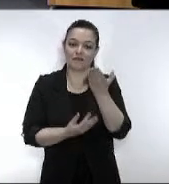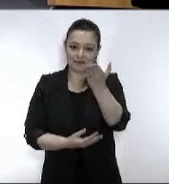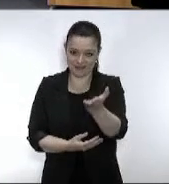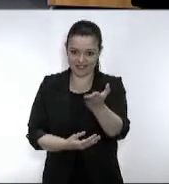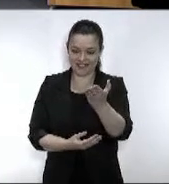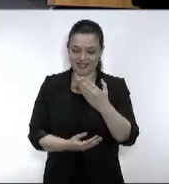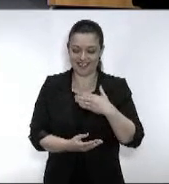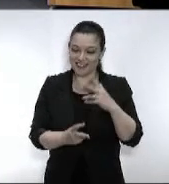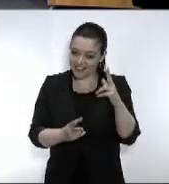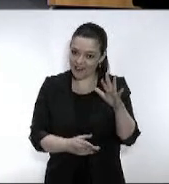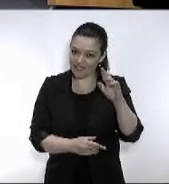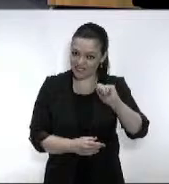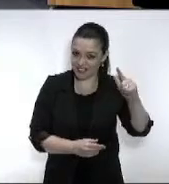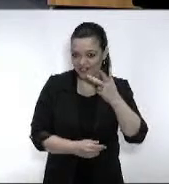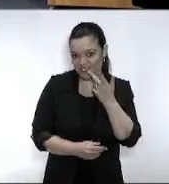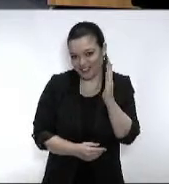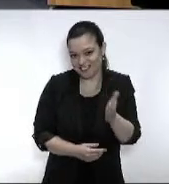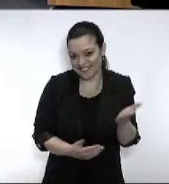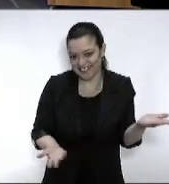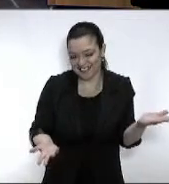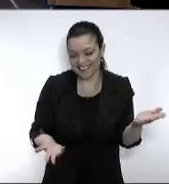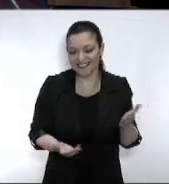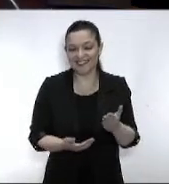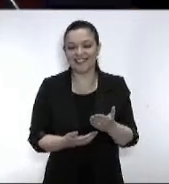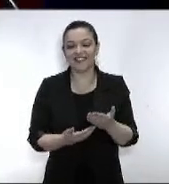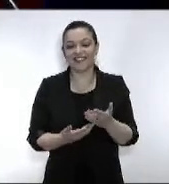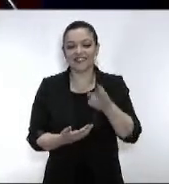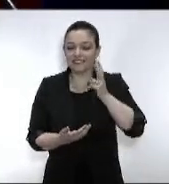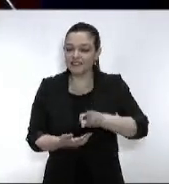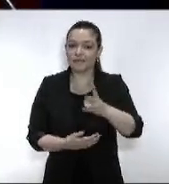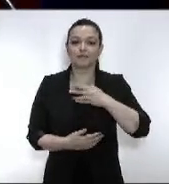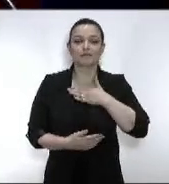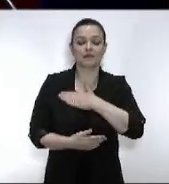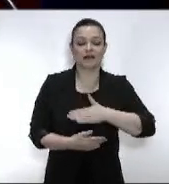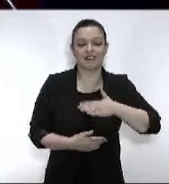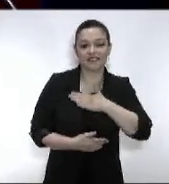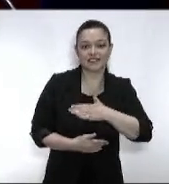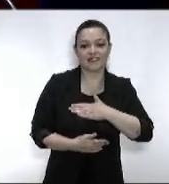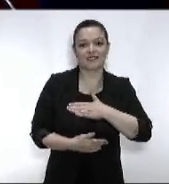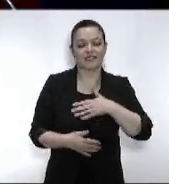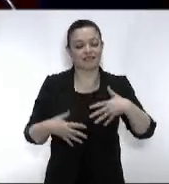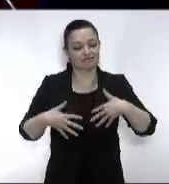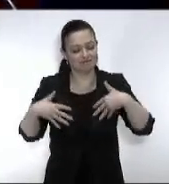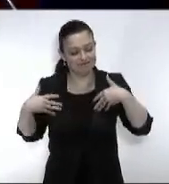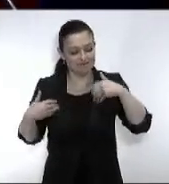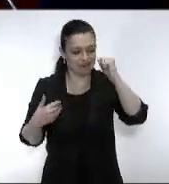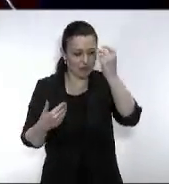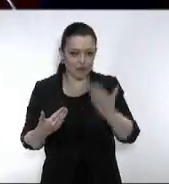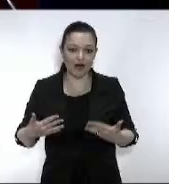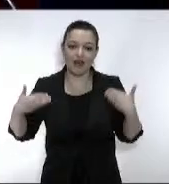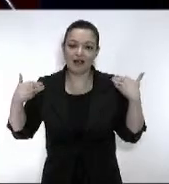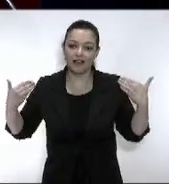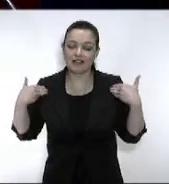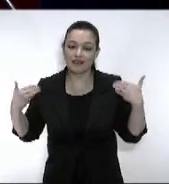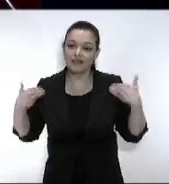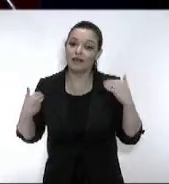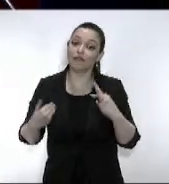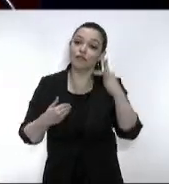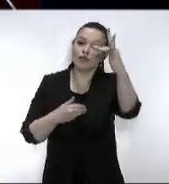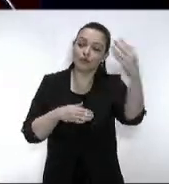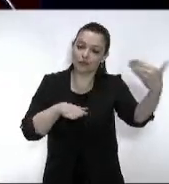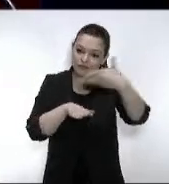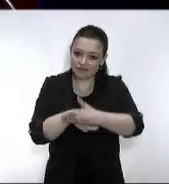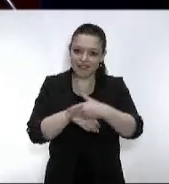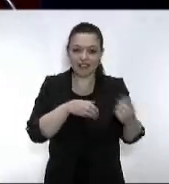and your second family. Consider this really, it's been a pleasure, an honor, a joy to